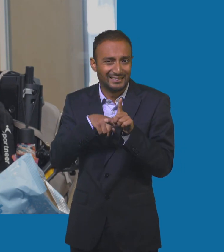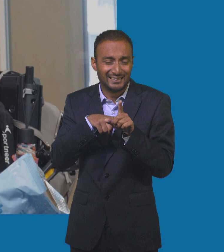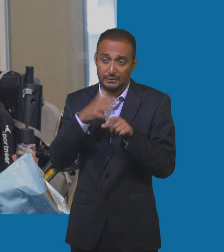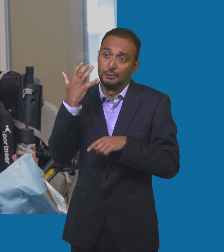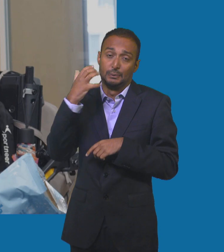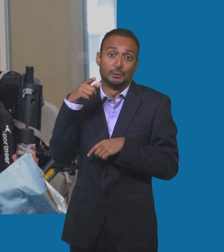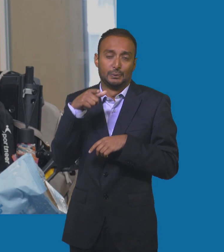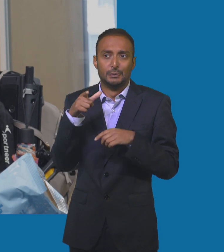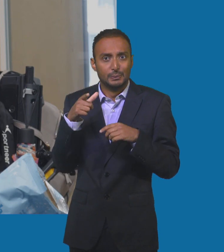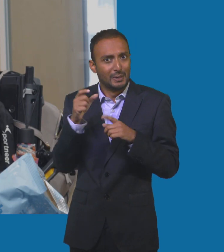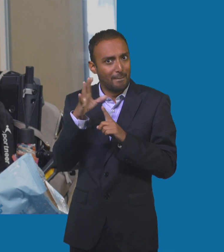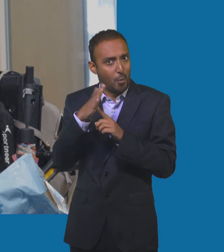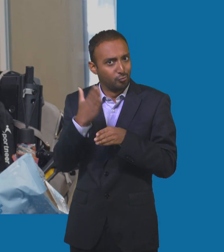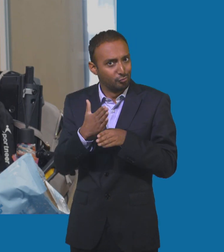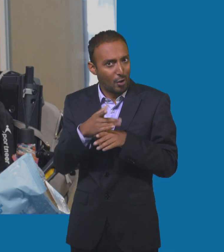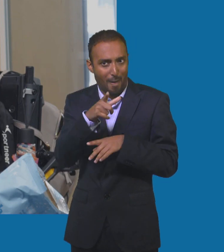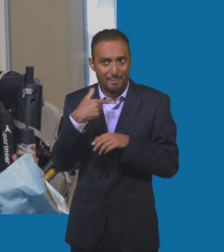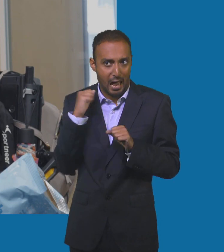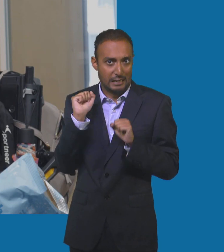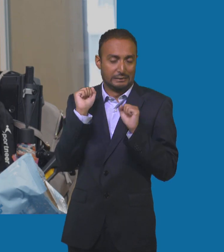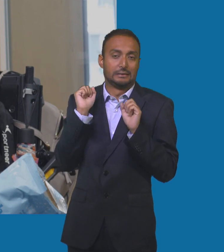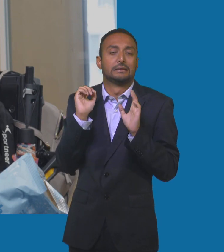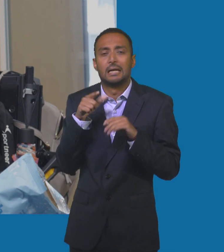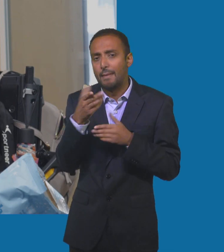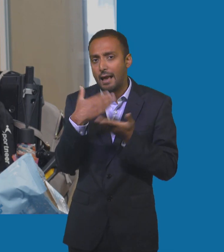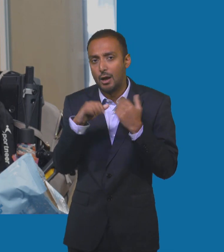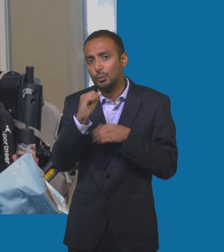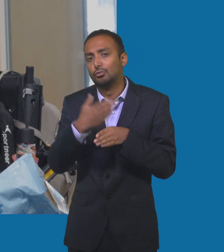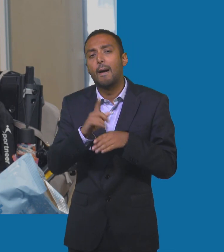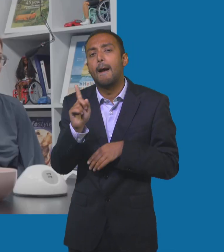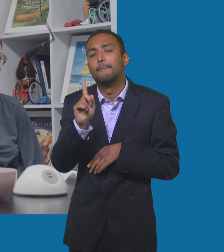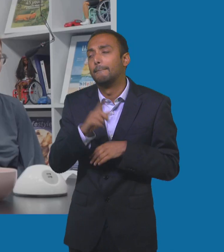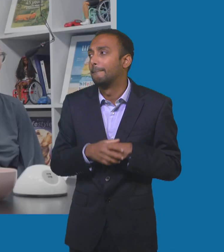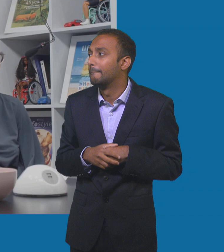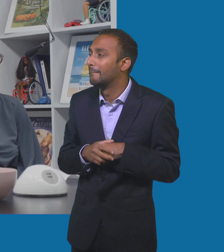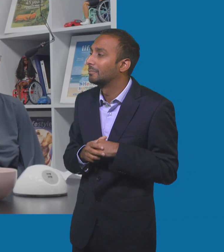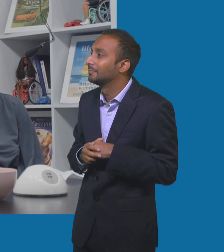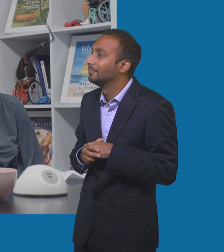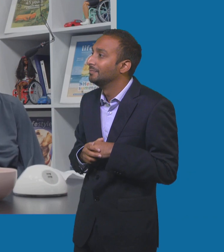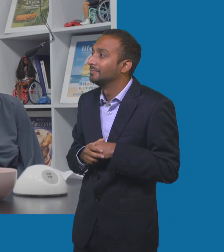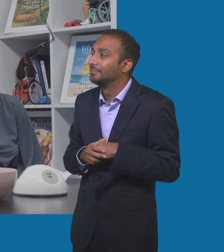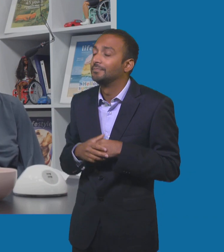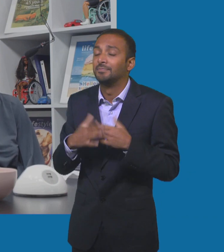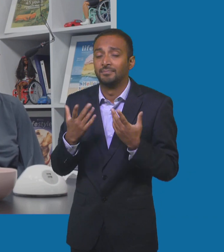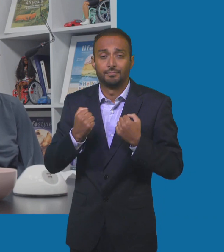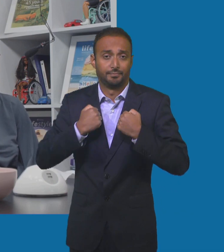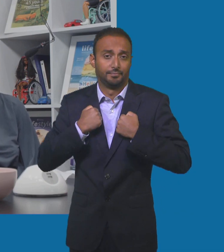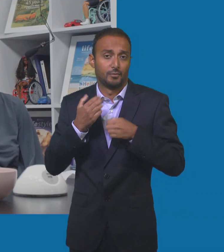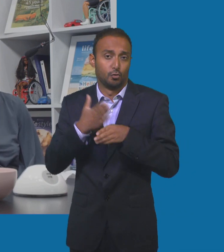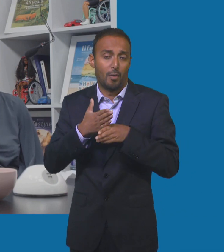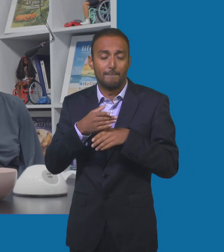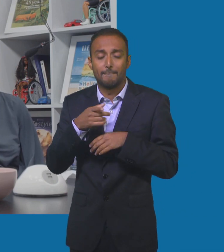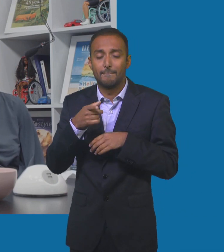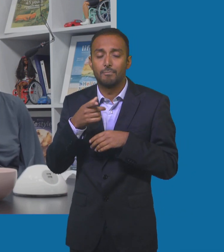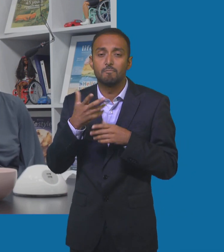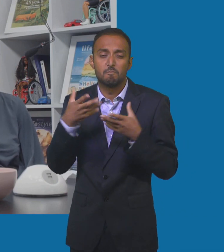intimidated, but can you tell us a little bit more about that job title? What does that entail? Definitely. So the job of the innovation team at